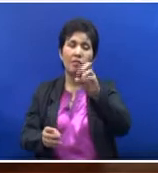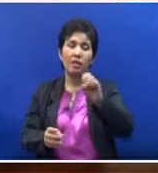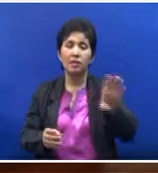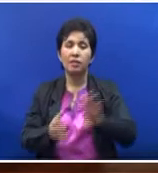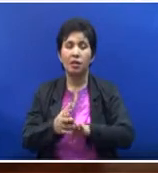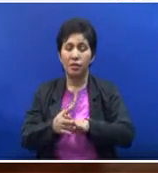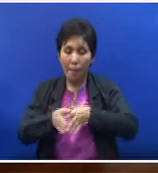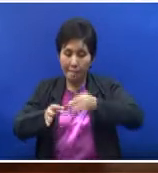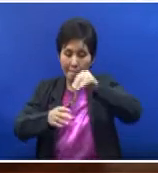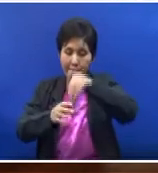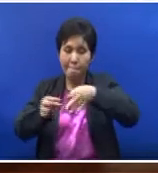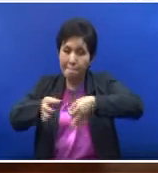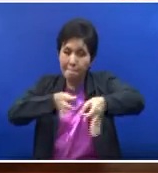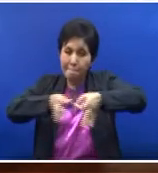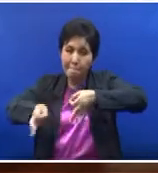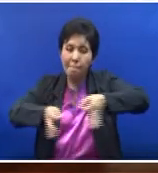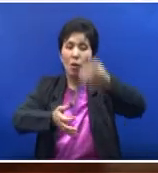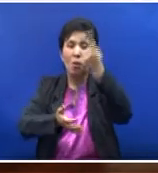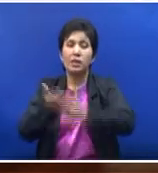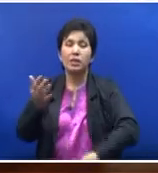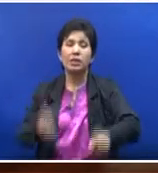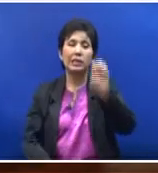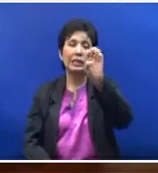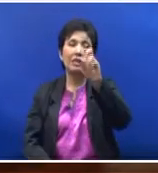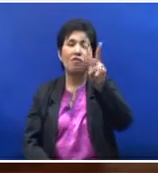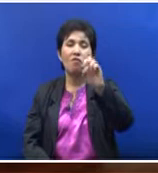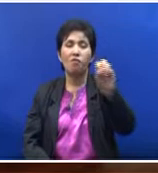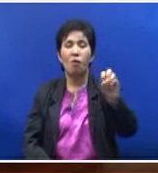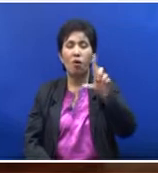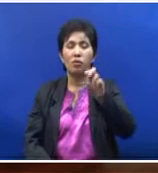let us go through in detail what is evolutionary theory.